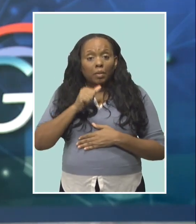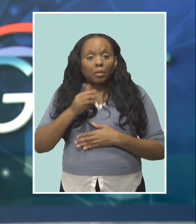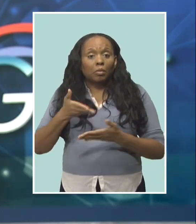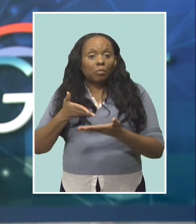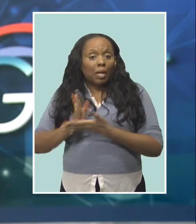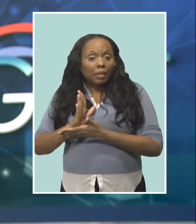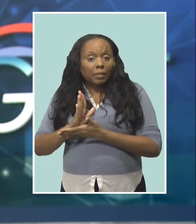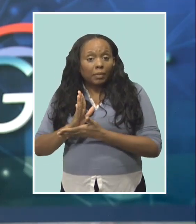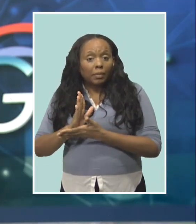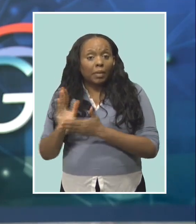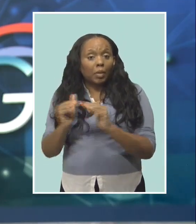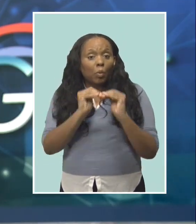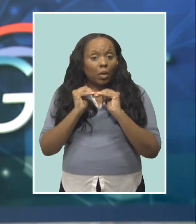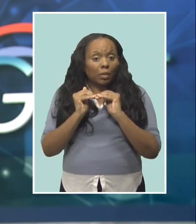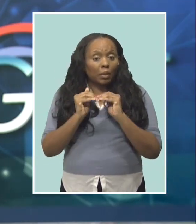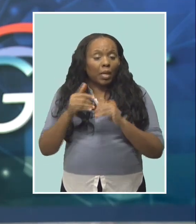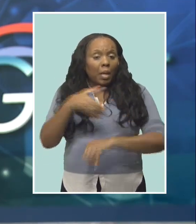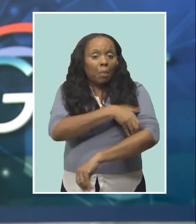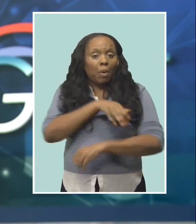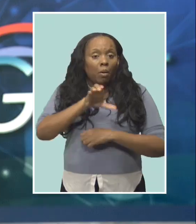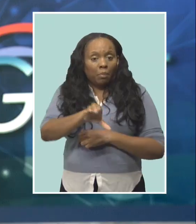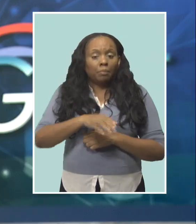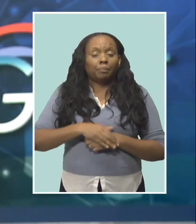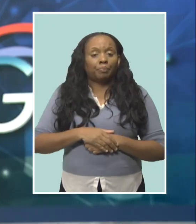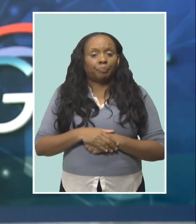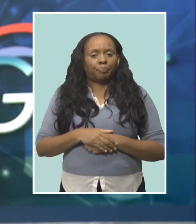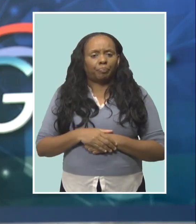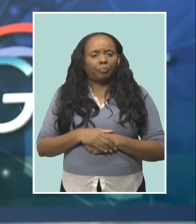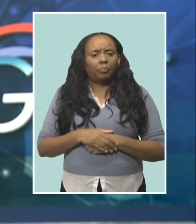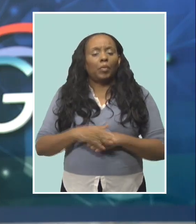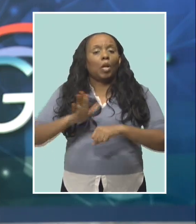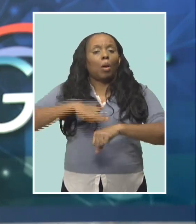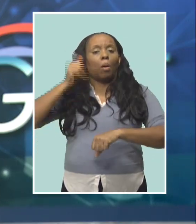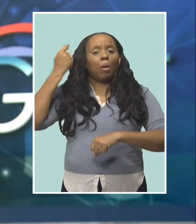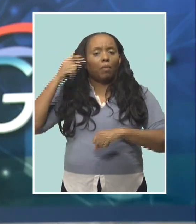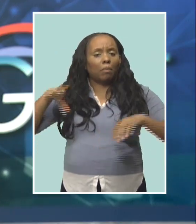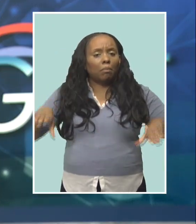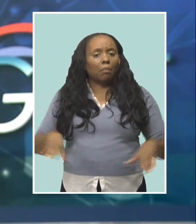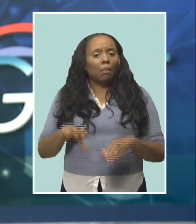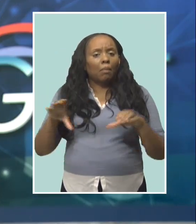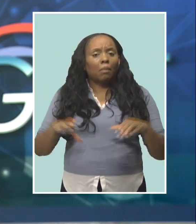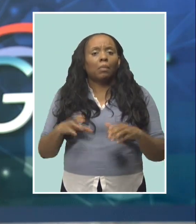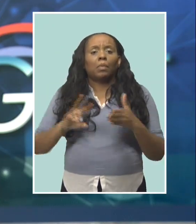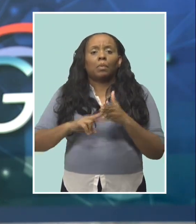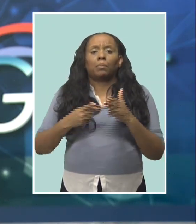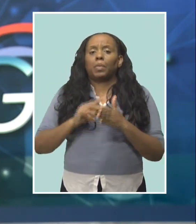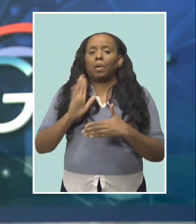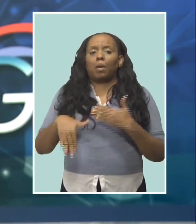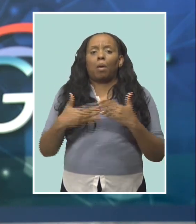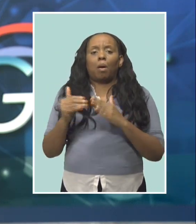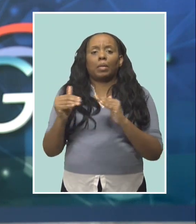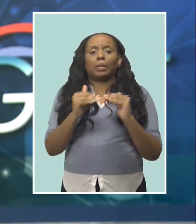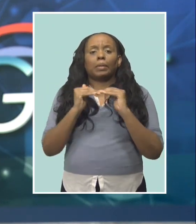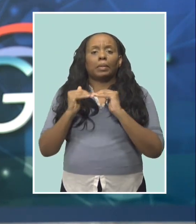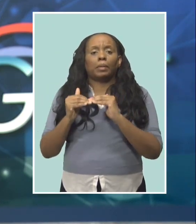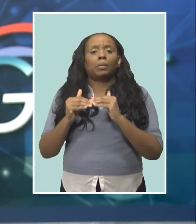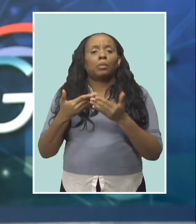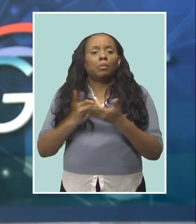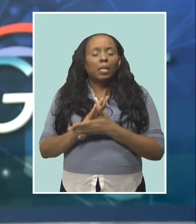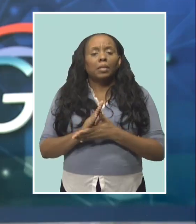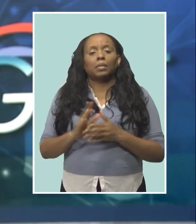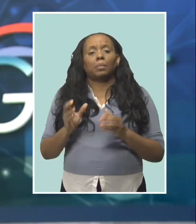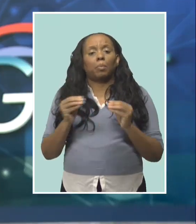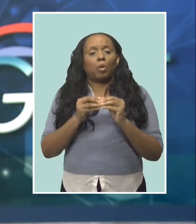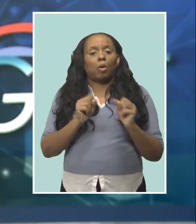Empowerment. It calls for action that can unlock equal rights, power and opportunities for all, and a feminist future where no one